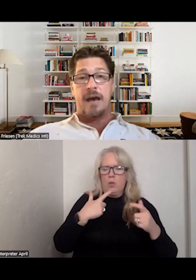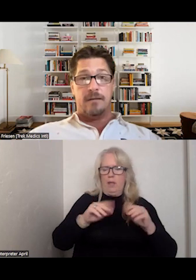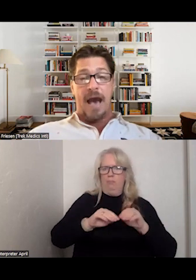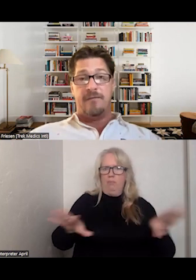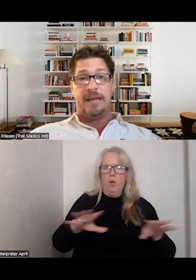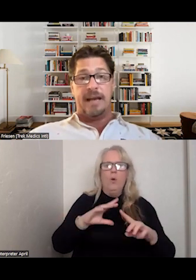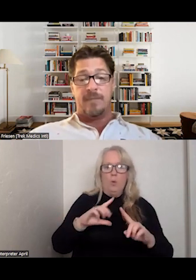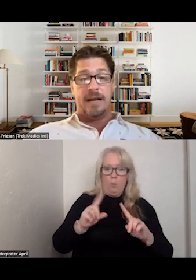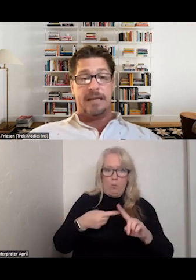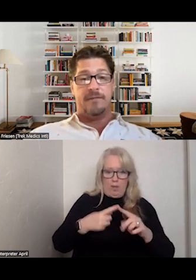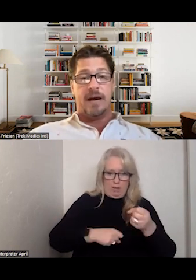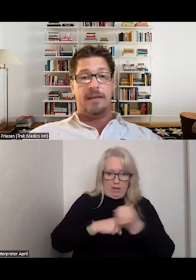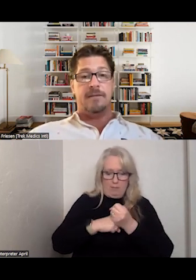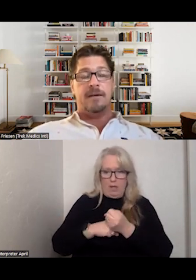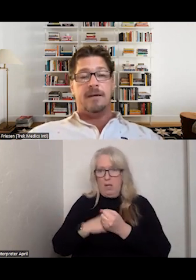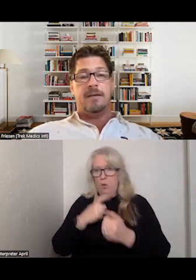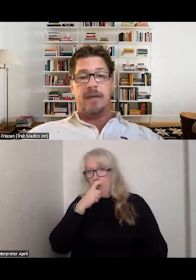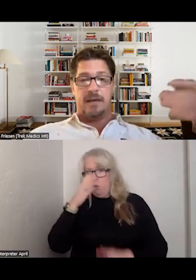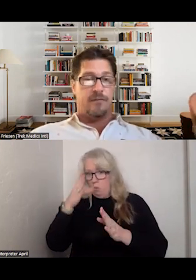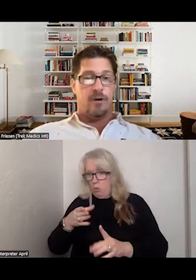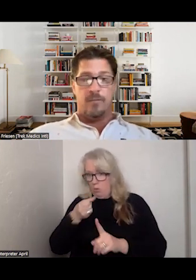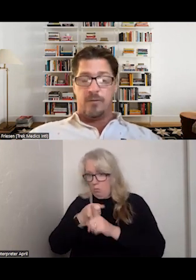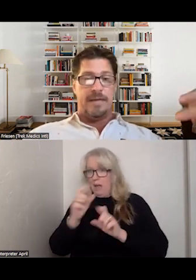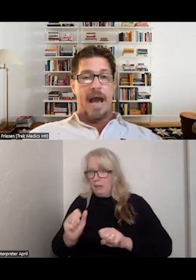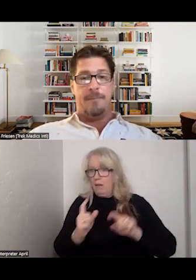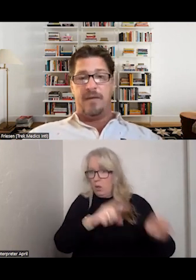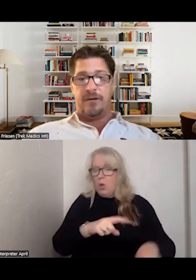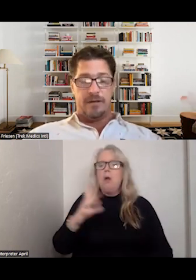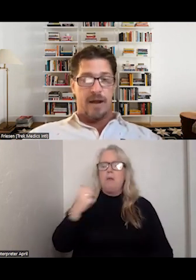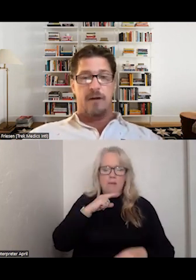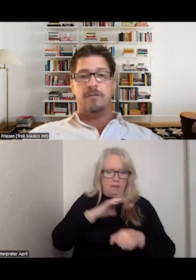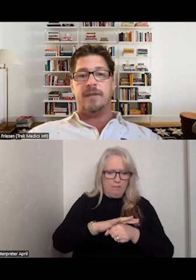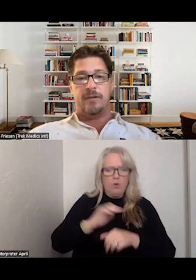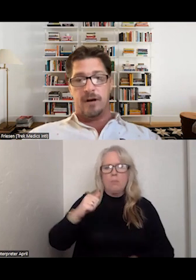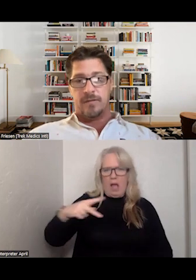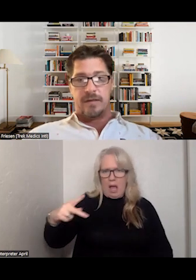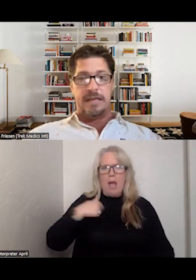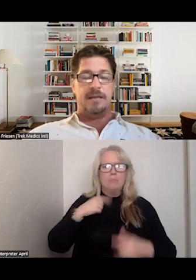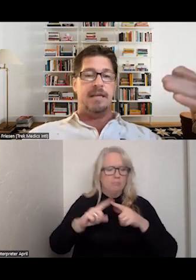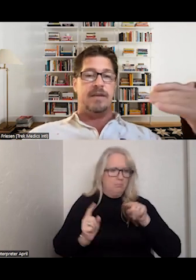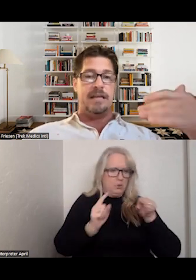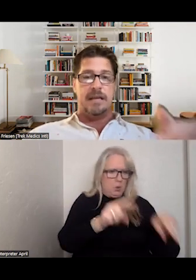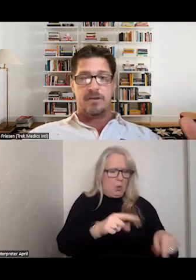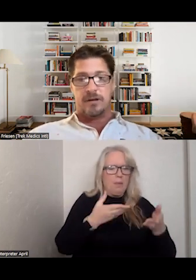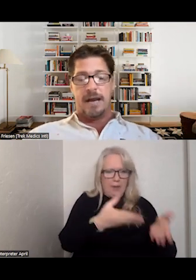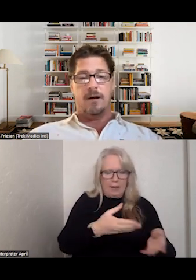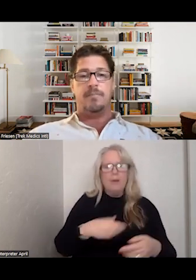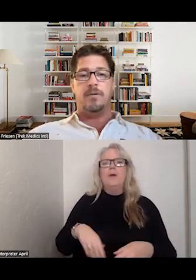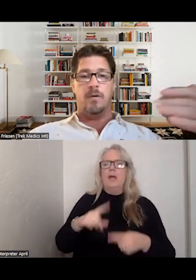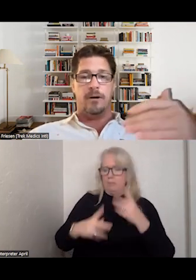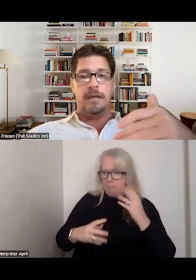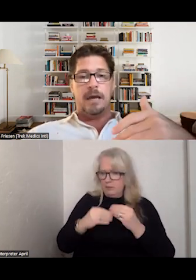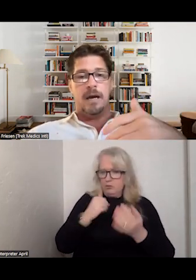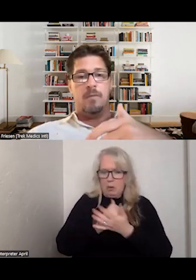once that advocate has been identified, they confirm through the app that they're en route, that they're on scene, if they need additional